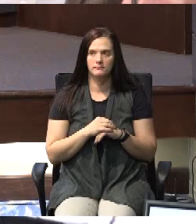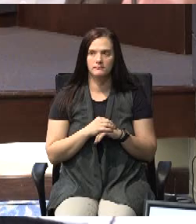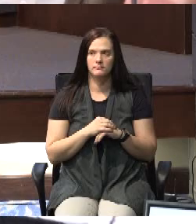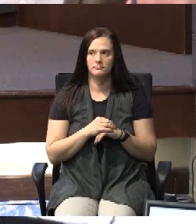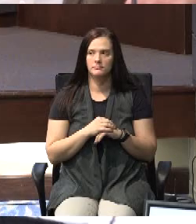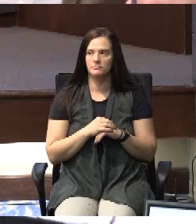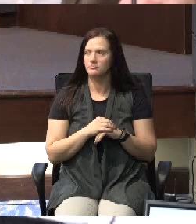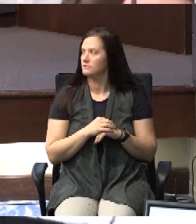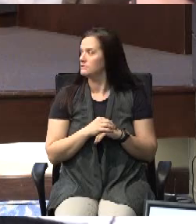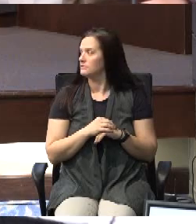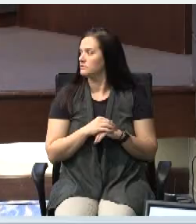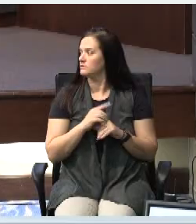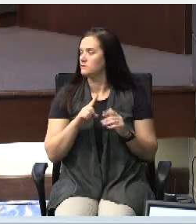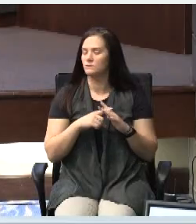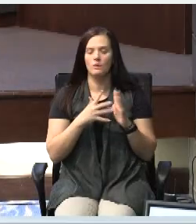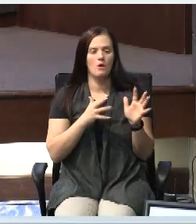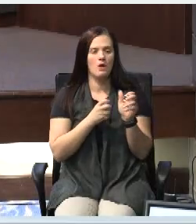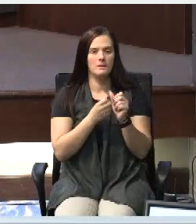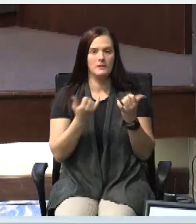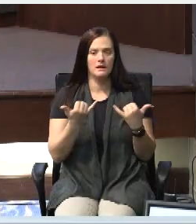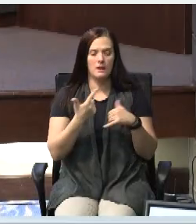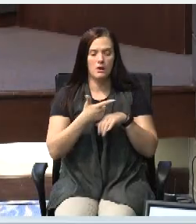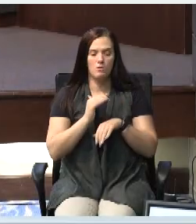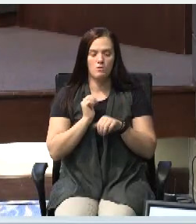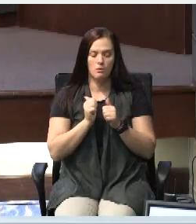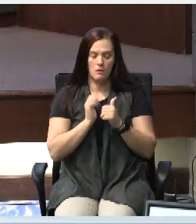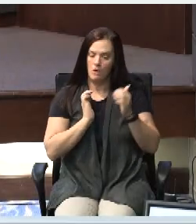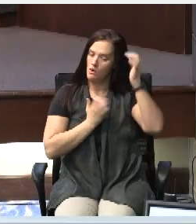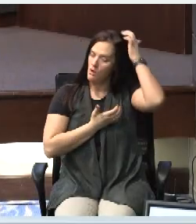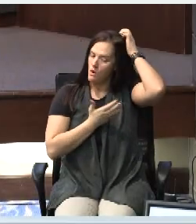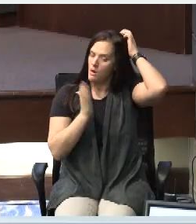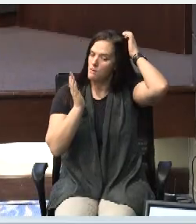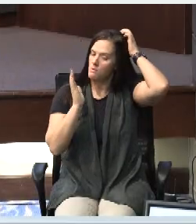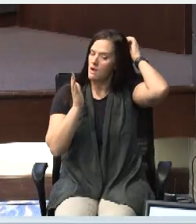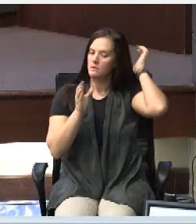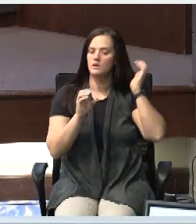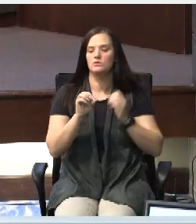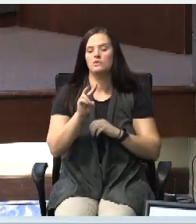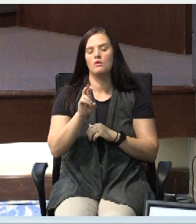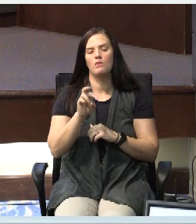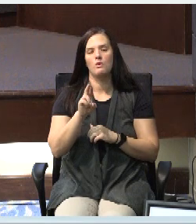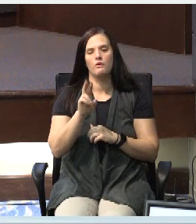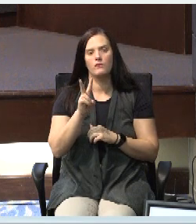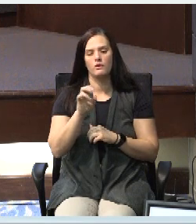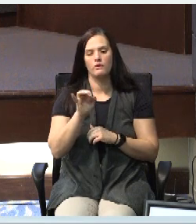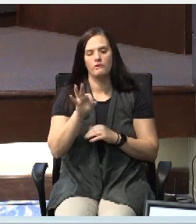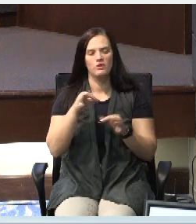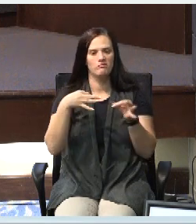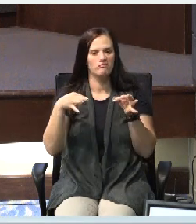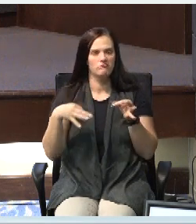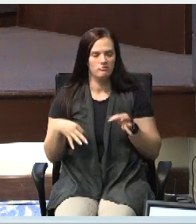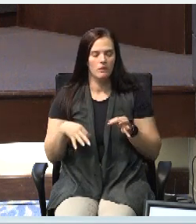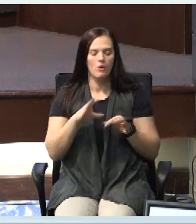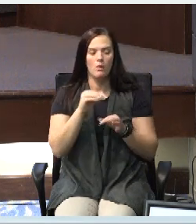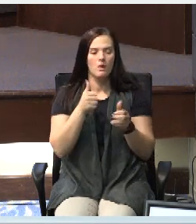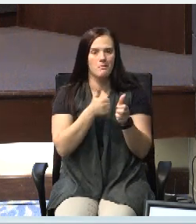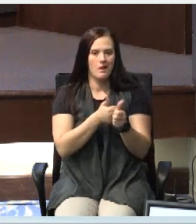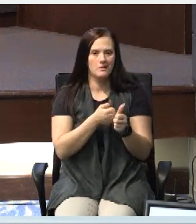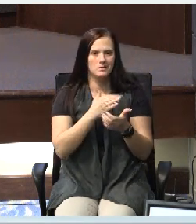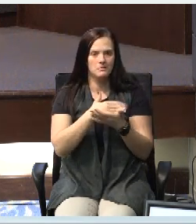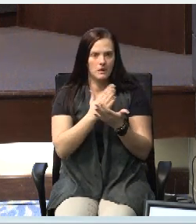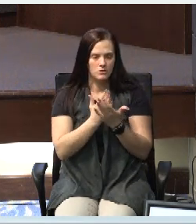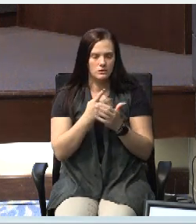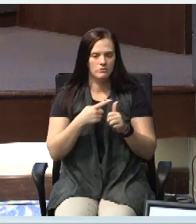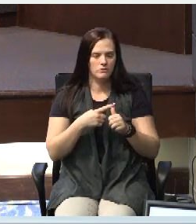We'll start the update today with our presentation overview, code compliance budget and personnel